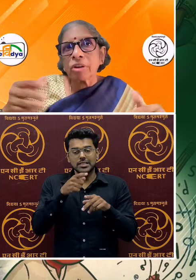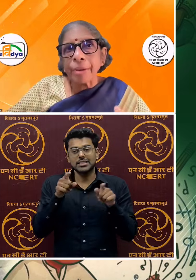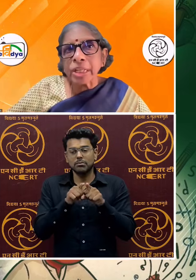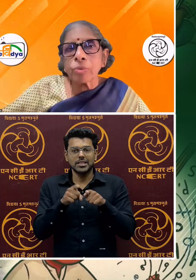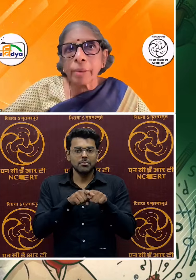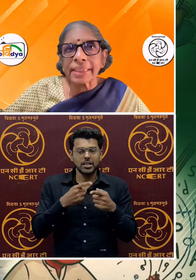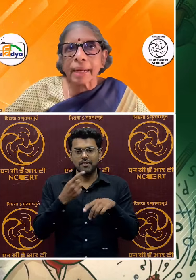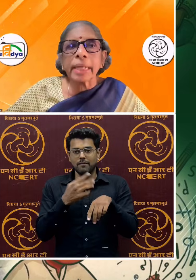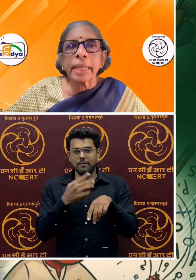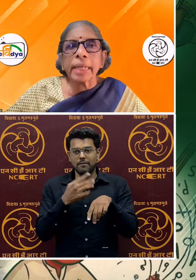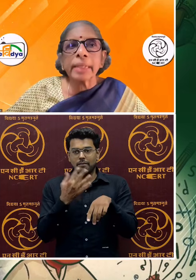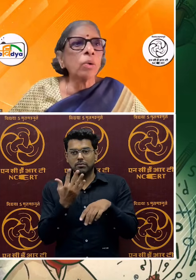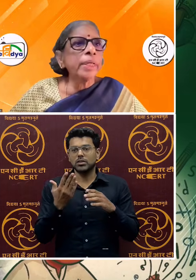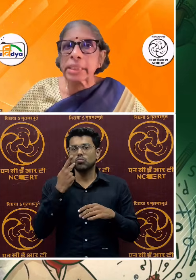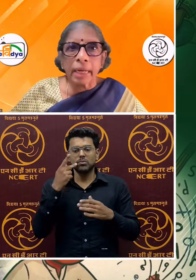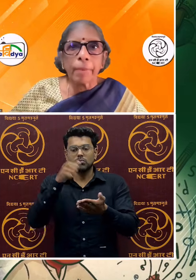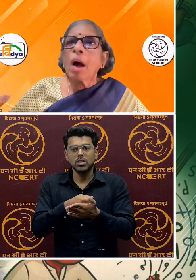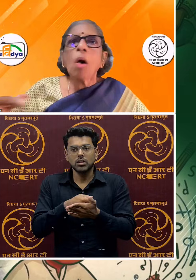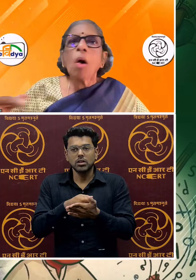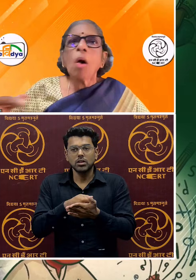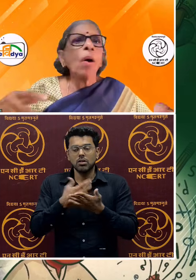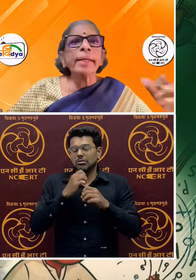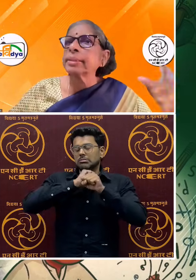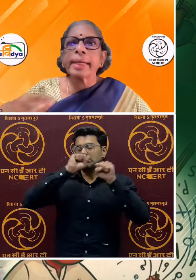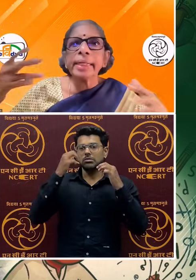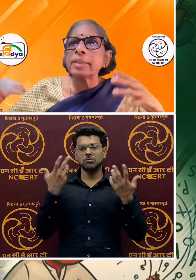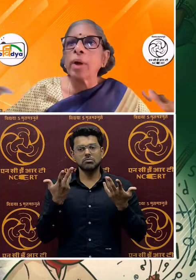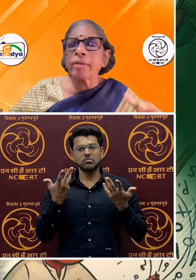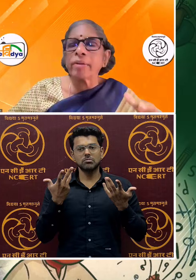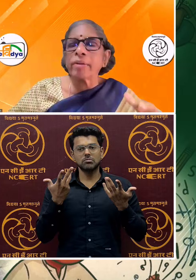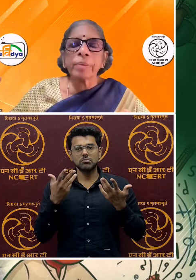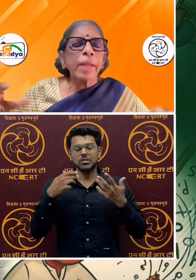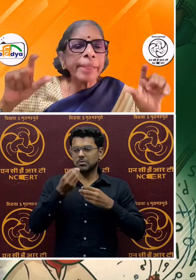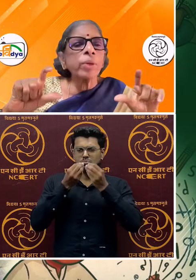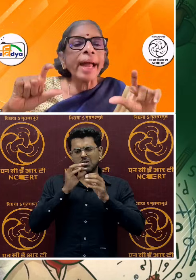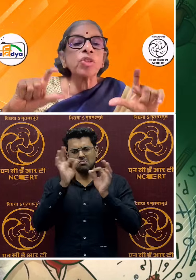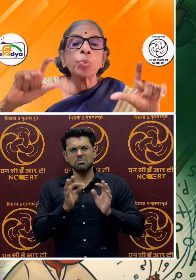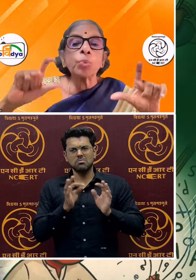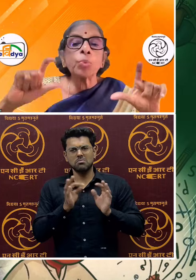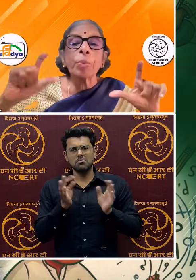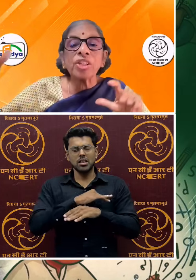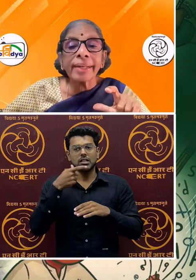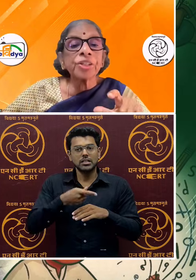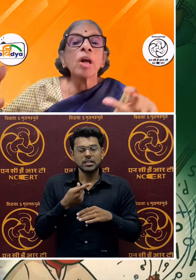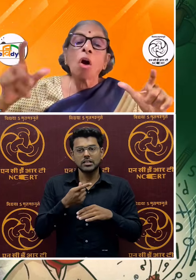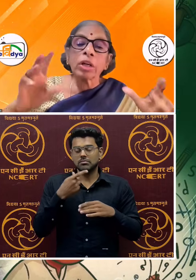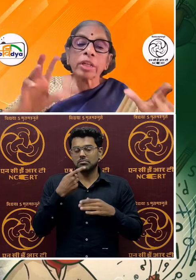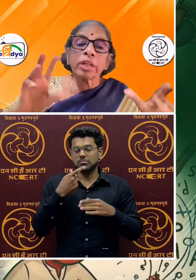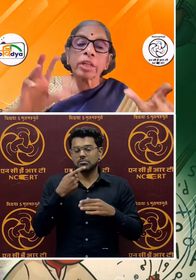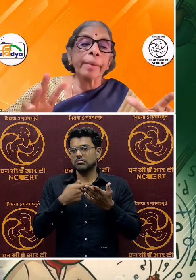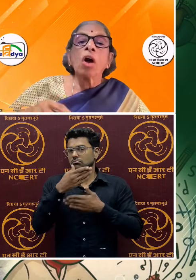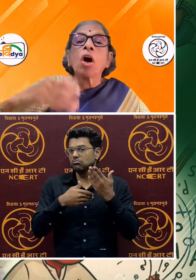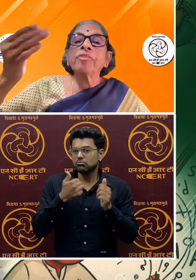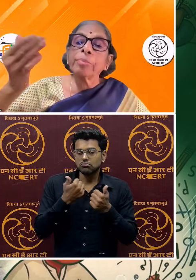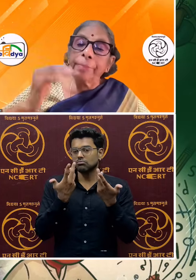you've got 5 minutes before the bus comes and they're only just getting up. Oh, I can rest, I can eat, do everything. But they don't have spatial relation